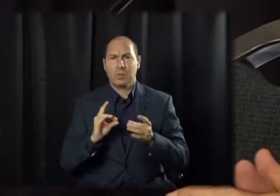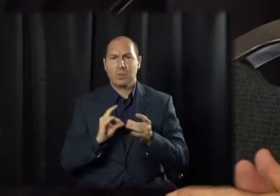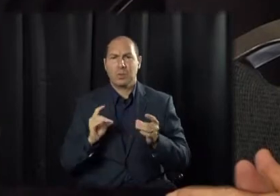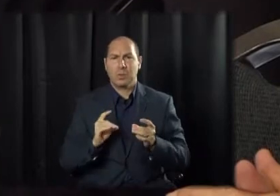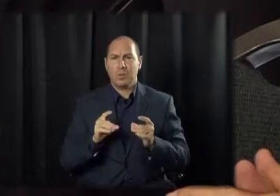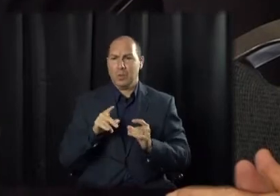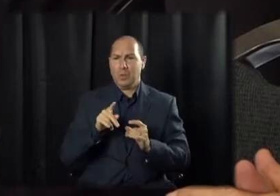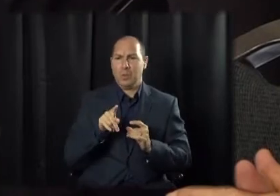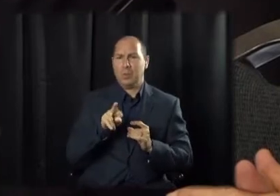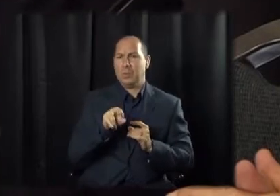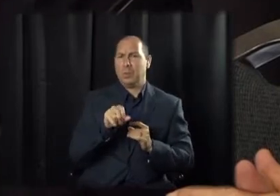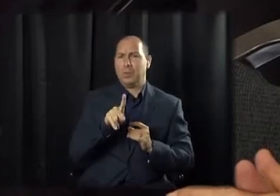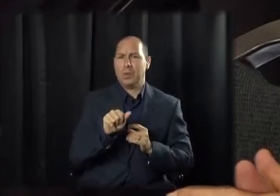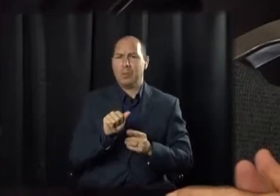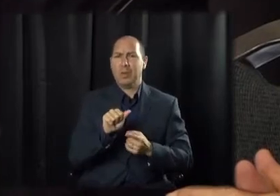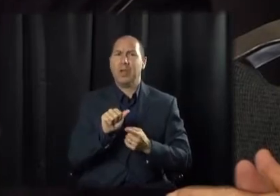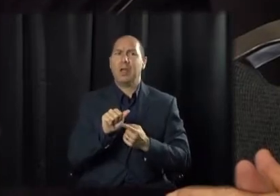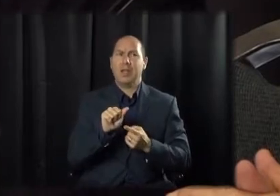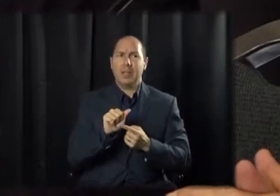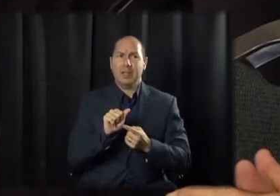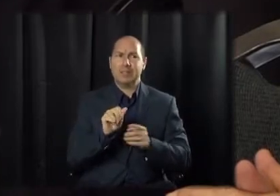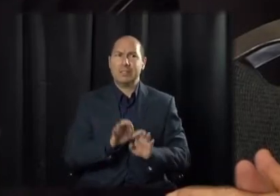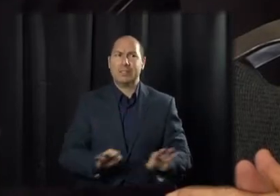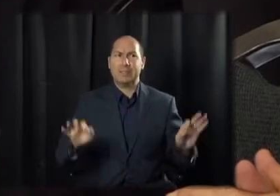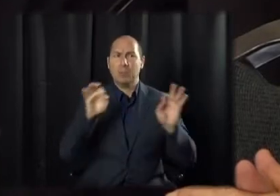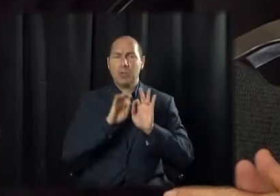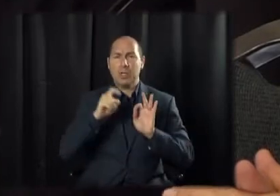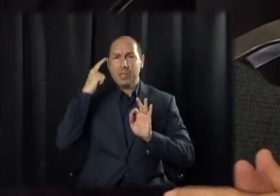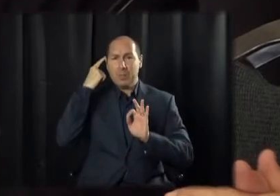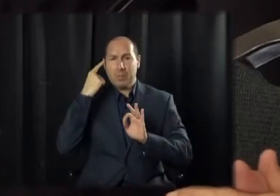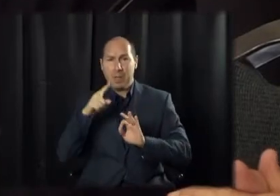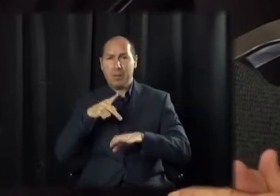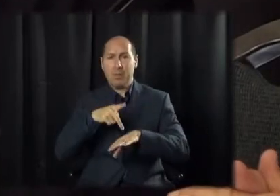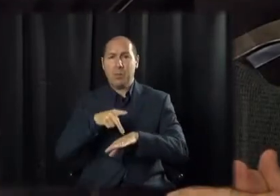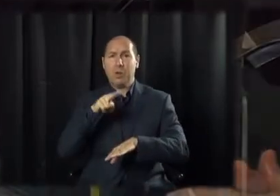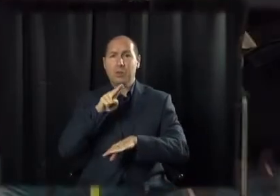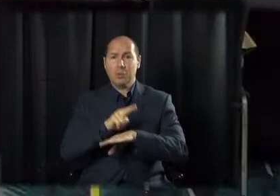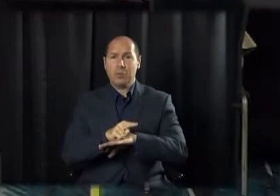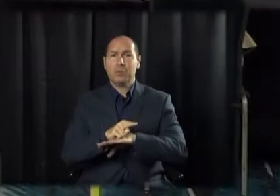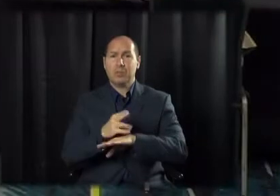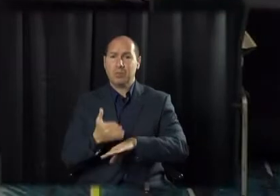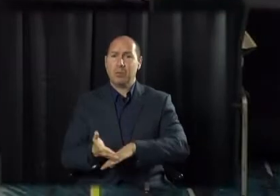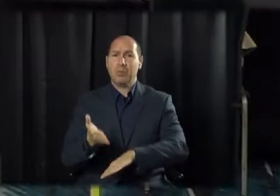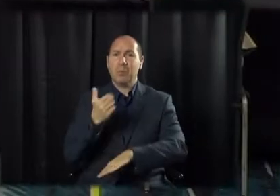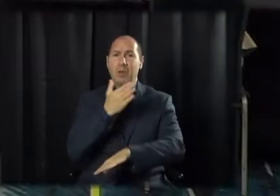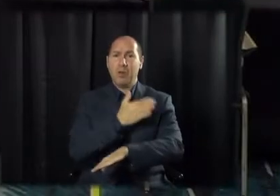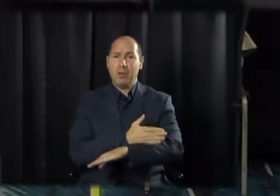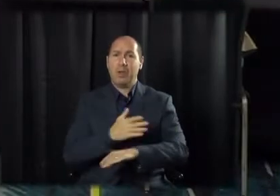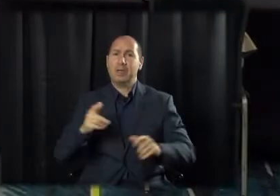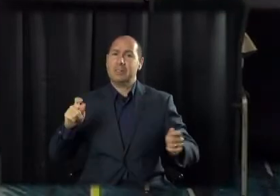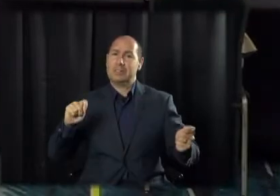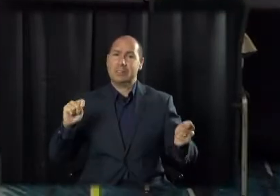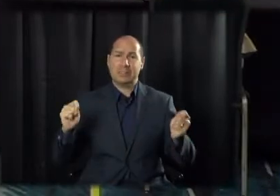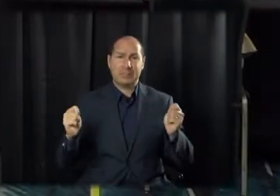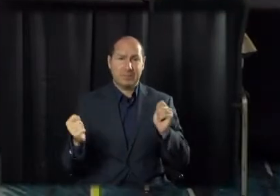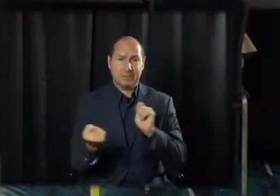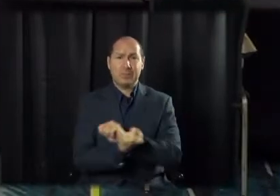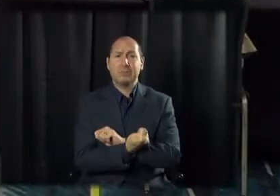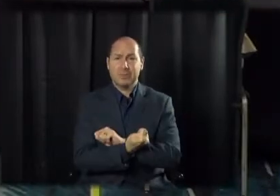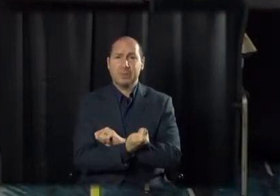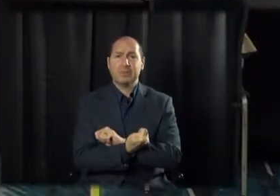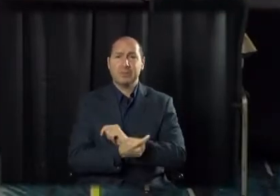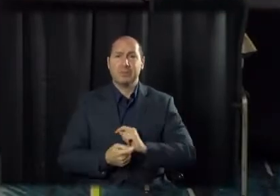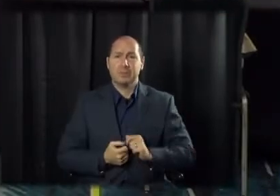key pillars on which Puerto Rico's recovery and transformation will stand. If Prepa is